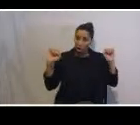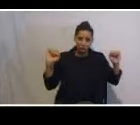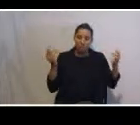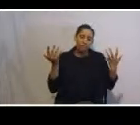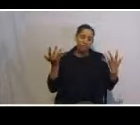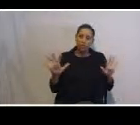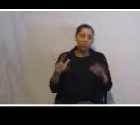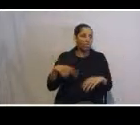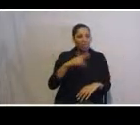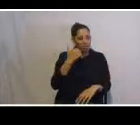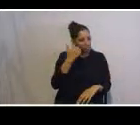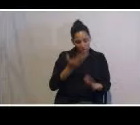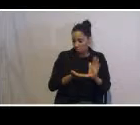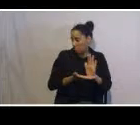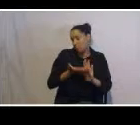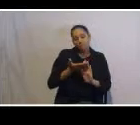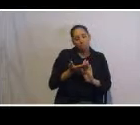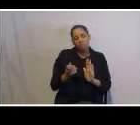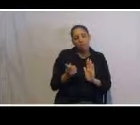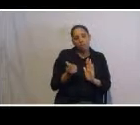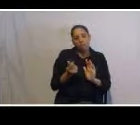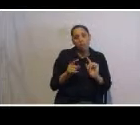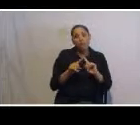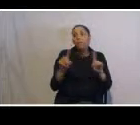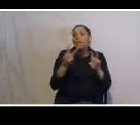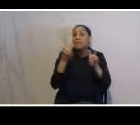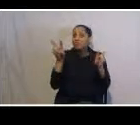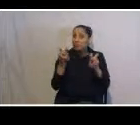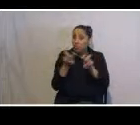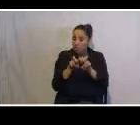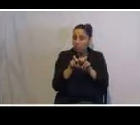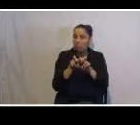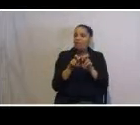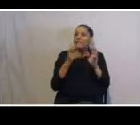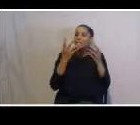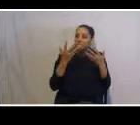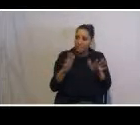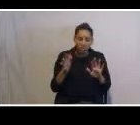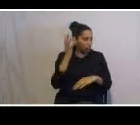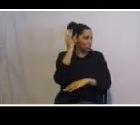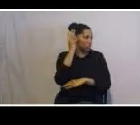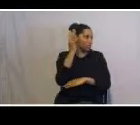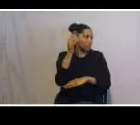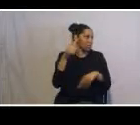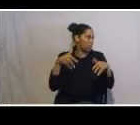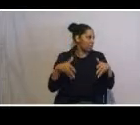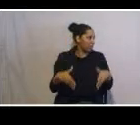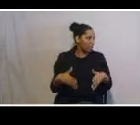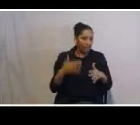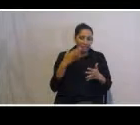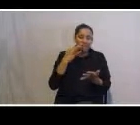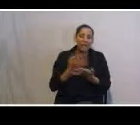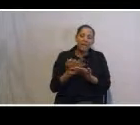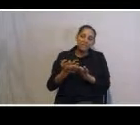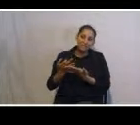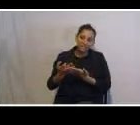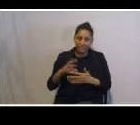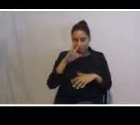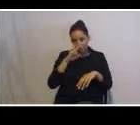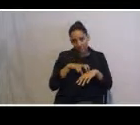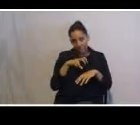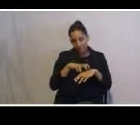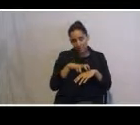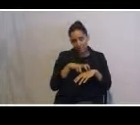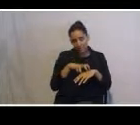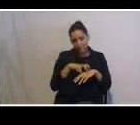They don't want this increase. But ESCOM has been presenting here all the facts that they need this increase.